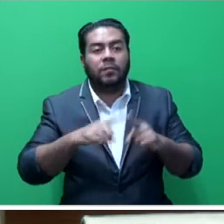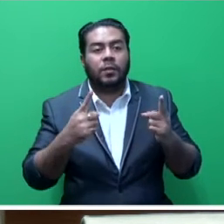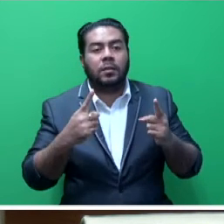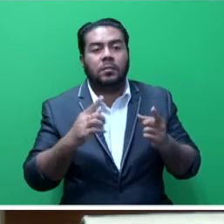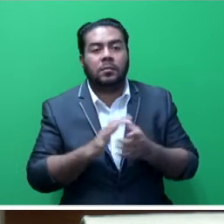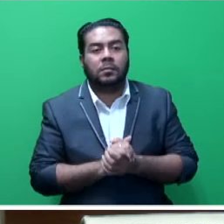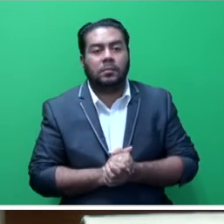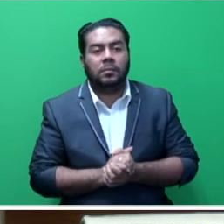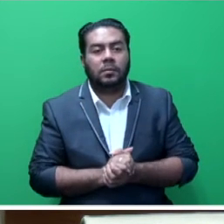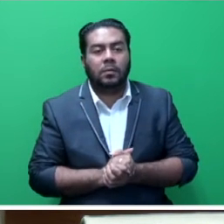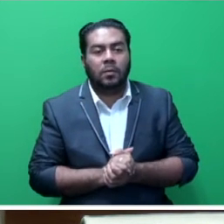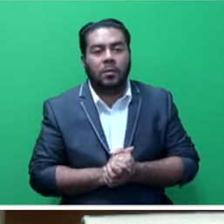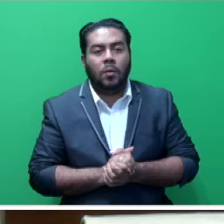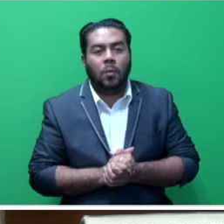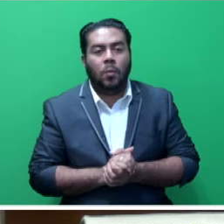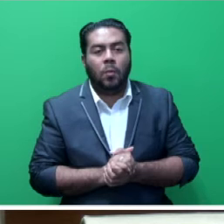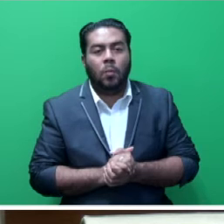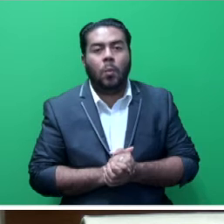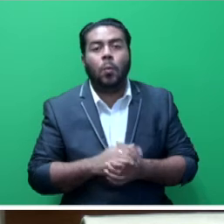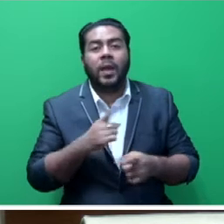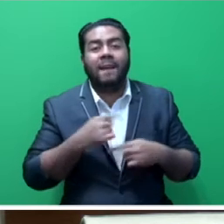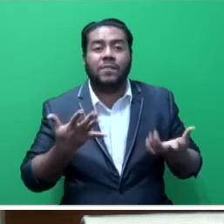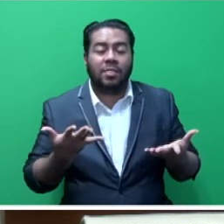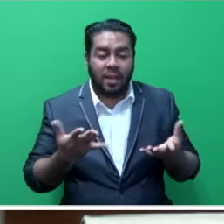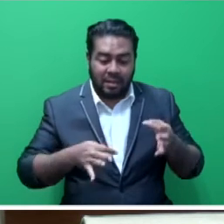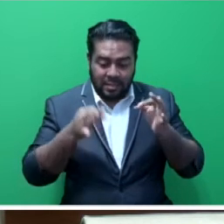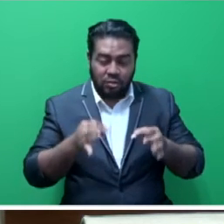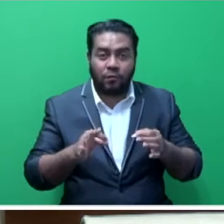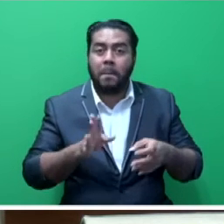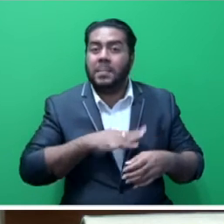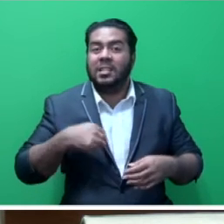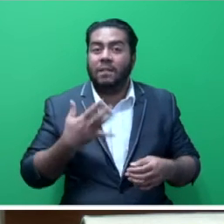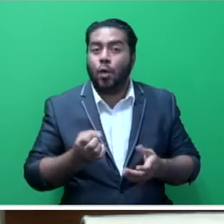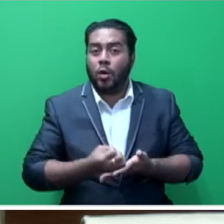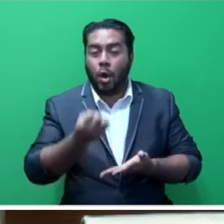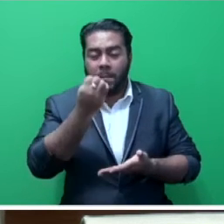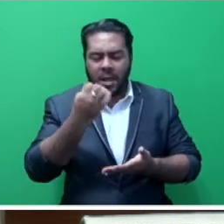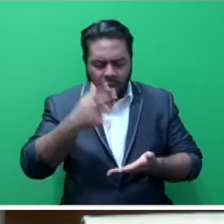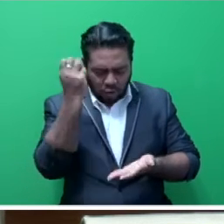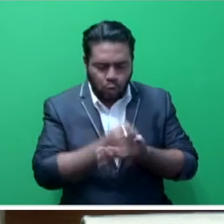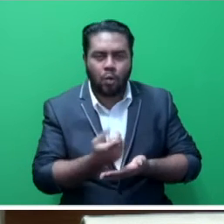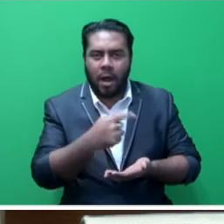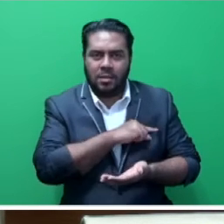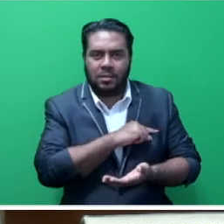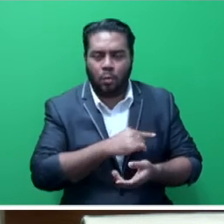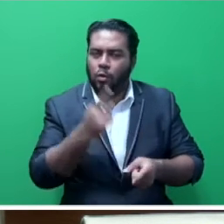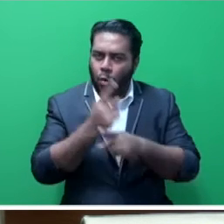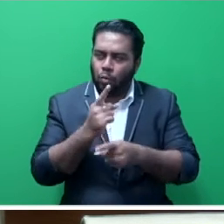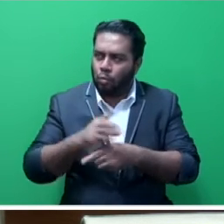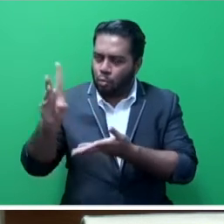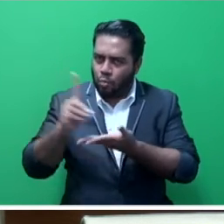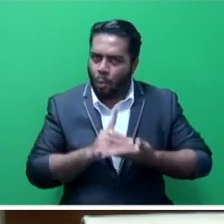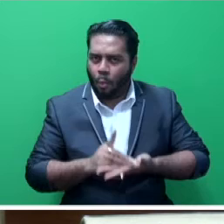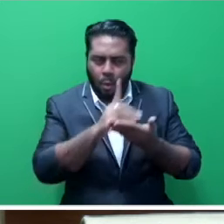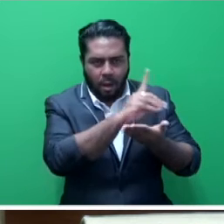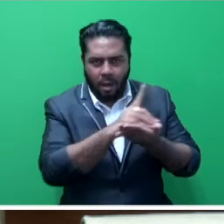we had a discussion with the Minister of Economy, who probably has assured that is talking to donors and development partners, and